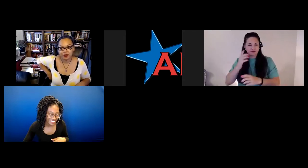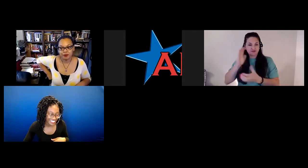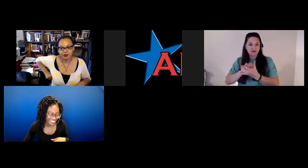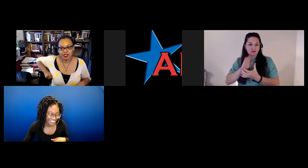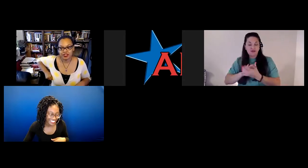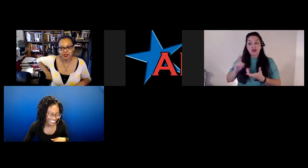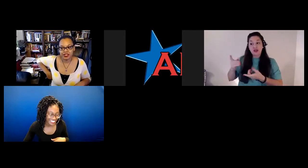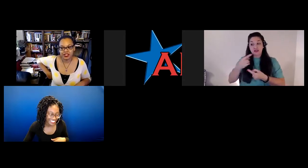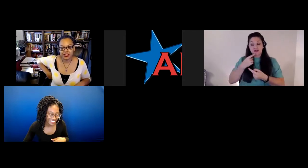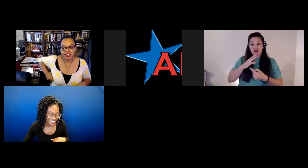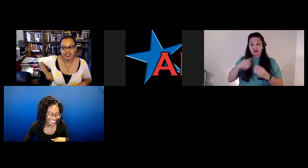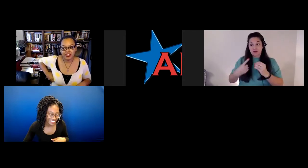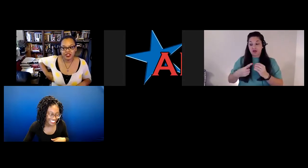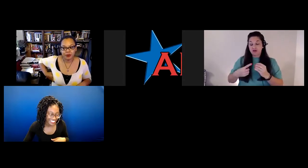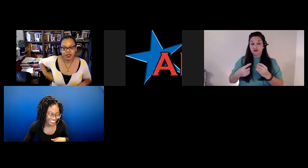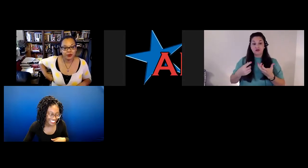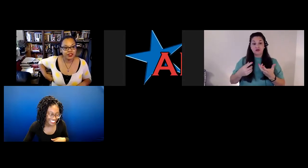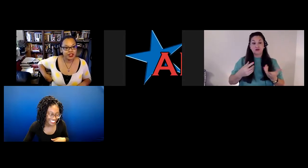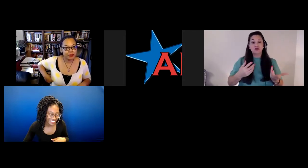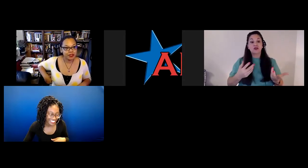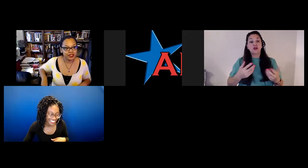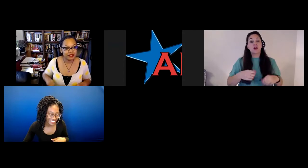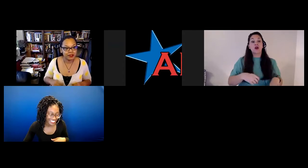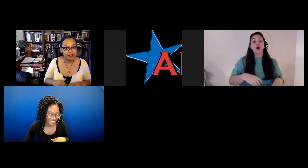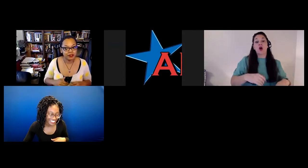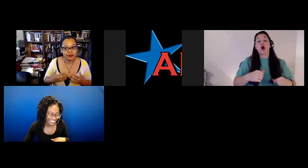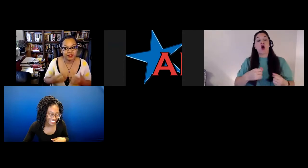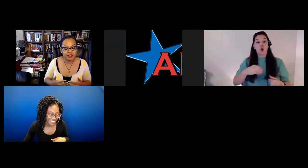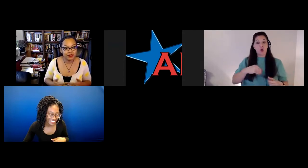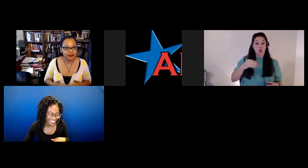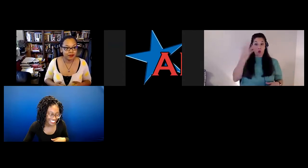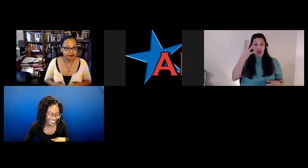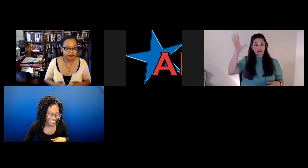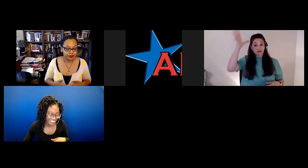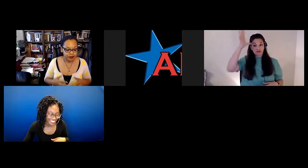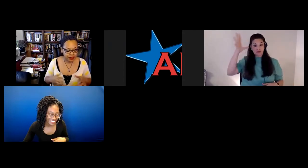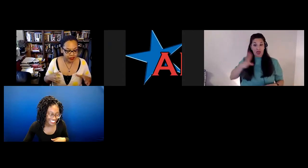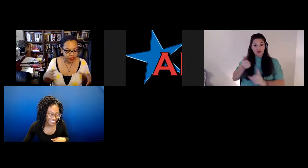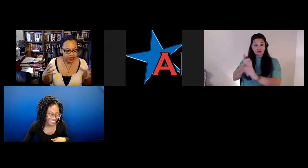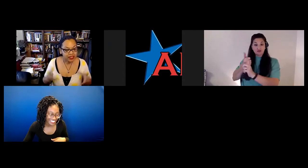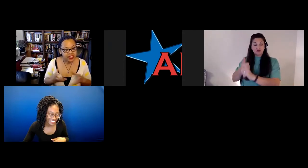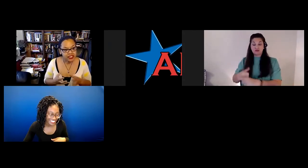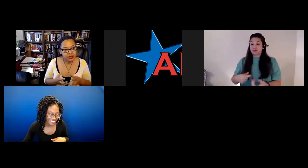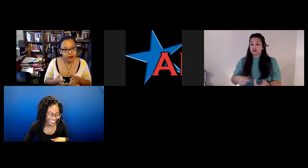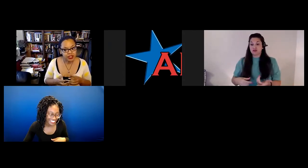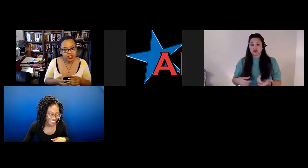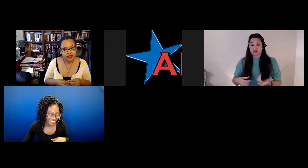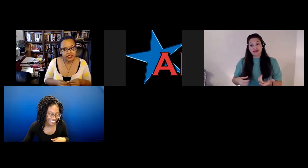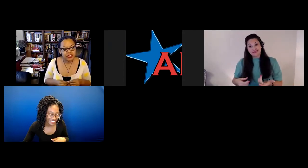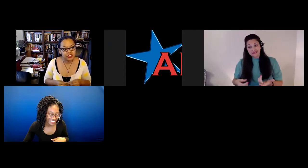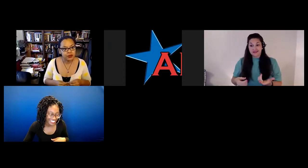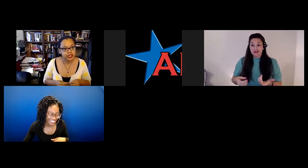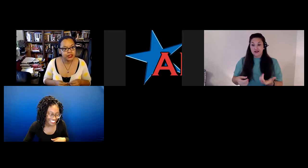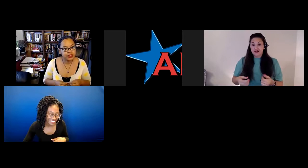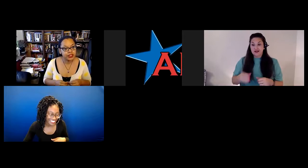about privileged or a white cisgender male, which is not representative of themselves. This gets into a